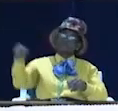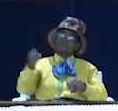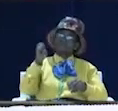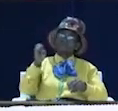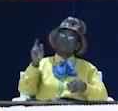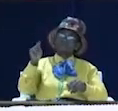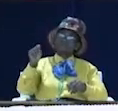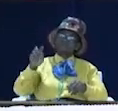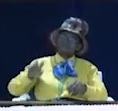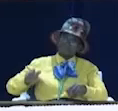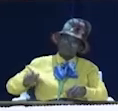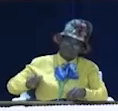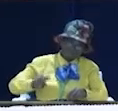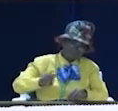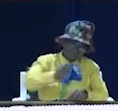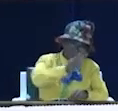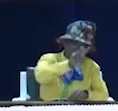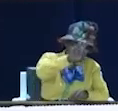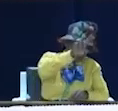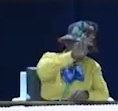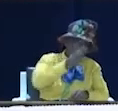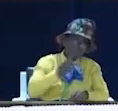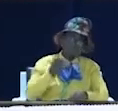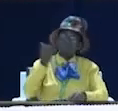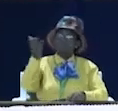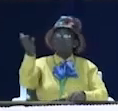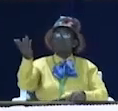oh, there was a lot of noise.